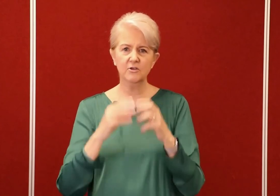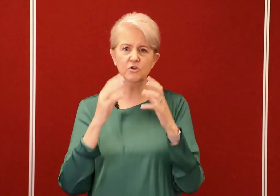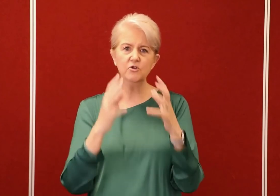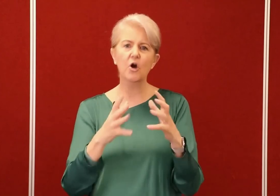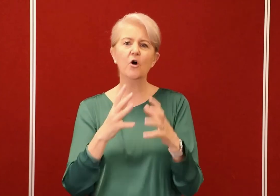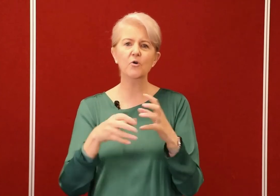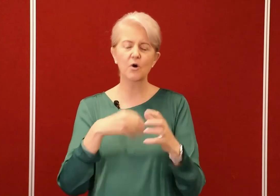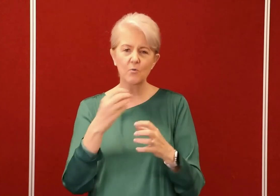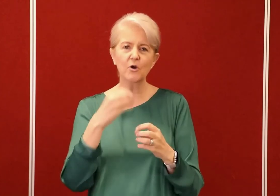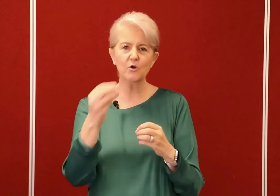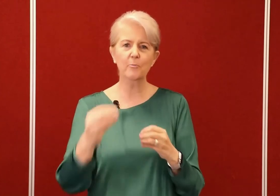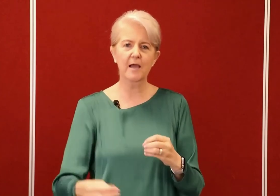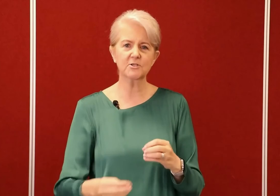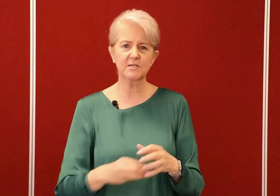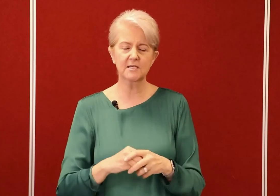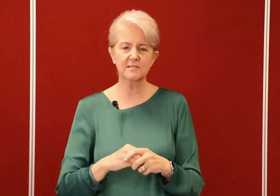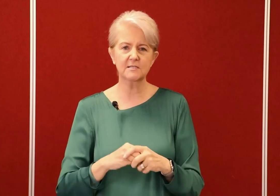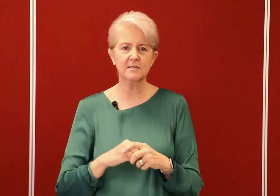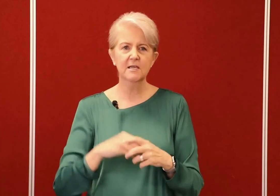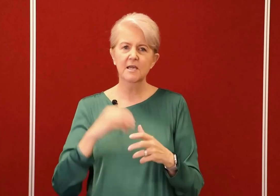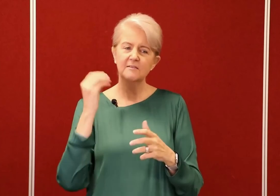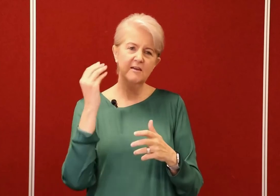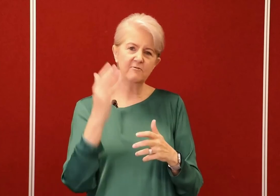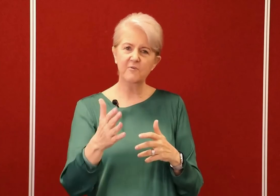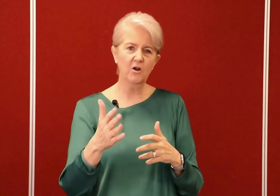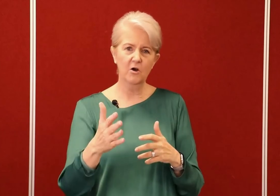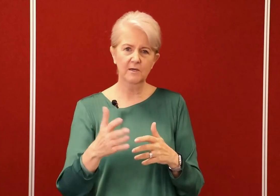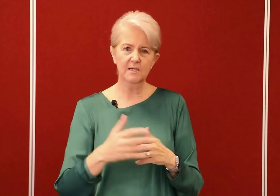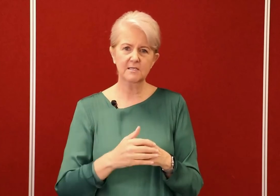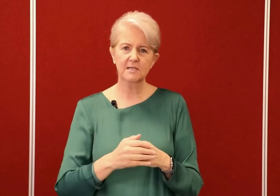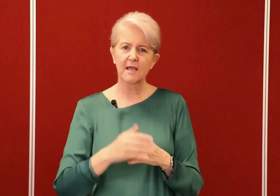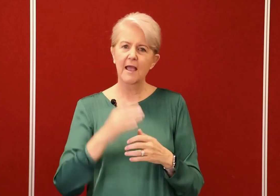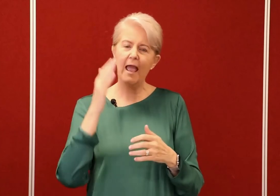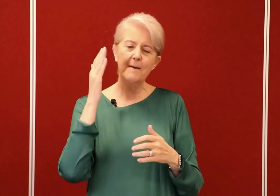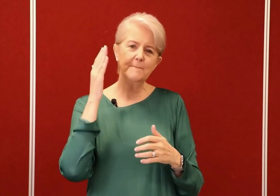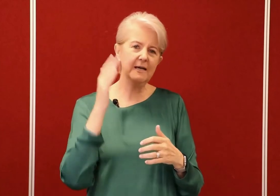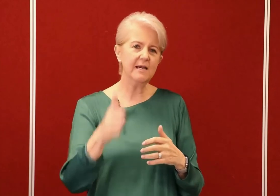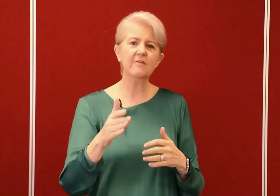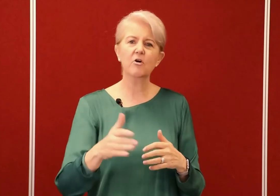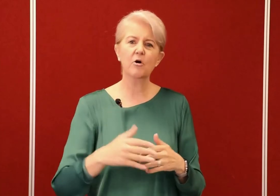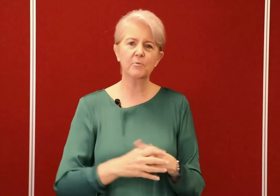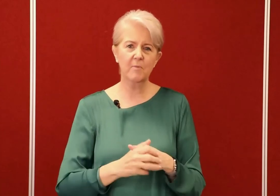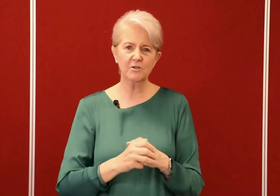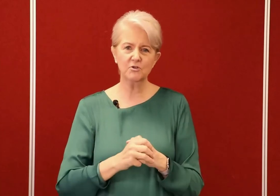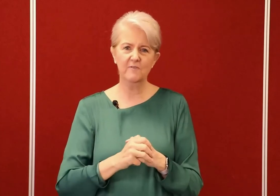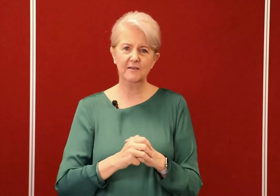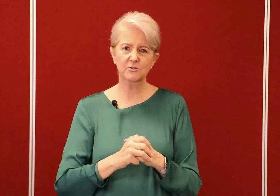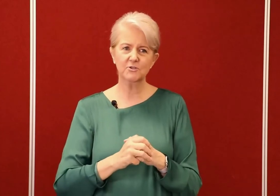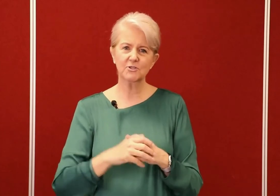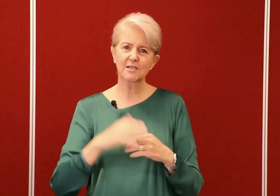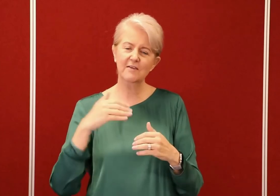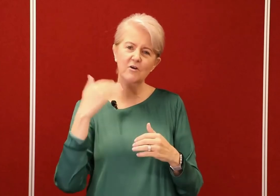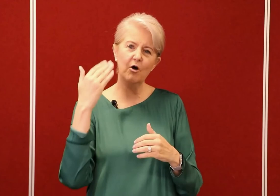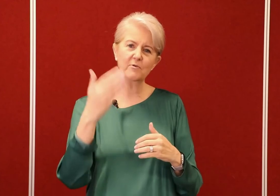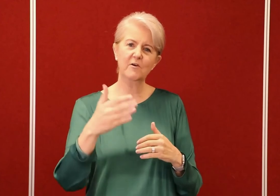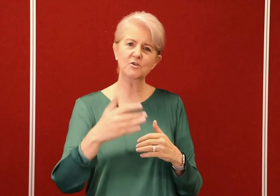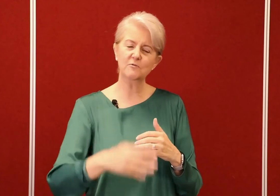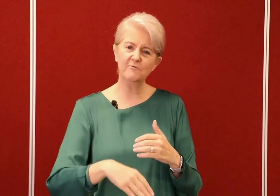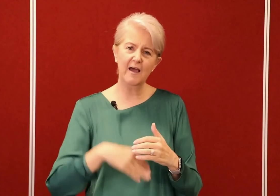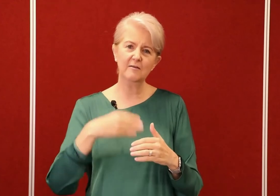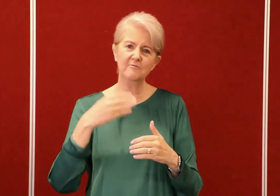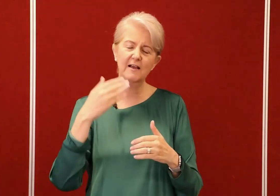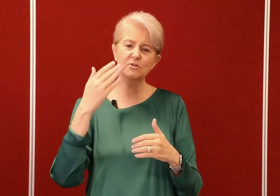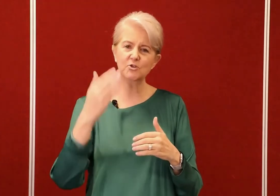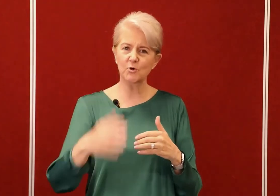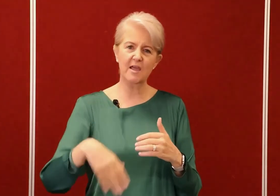that and you know what your passion is, then follow it, But never compromise your values. Never compromise